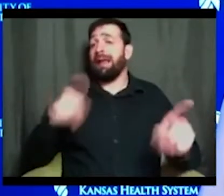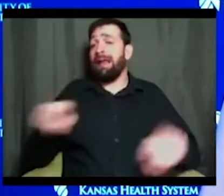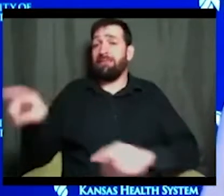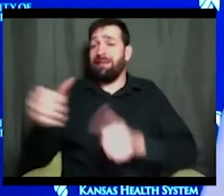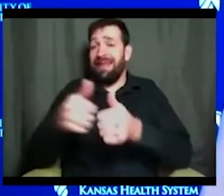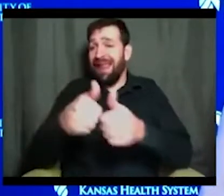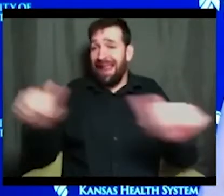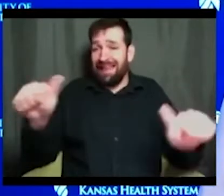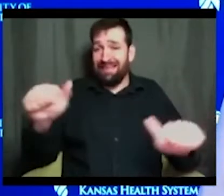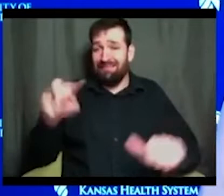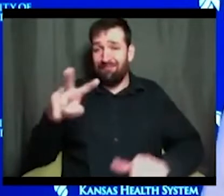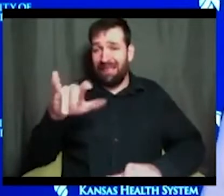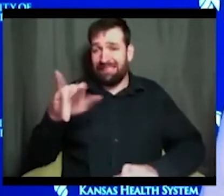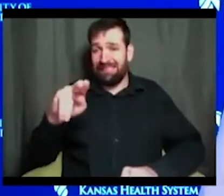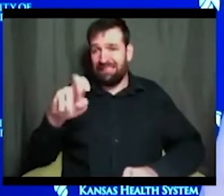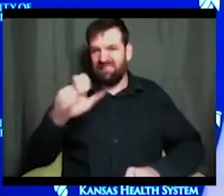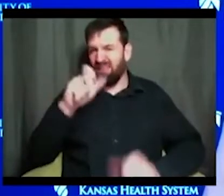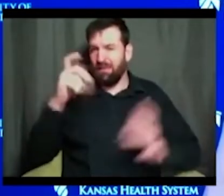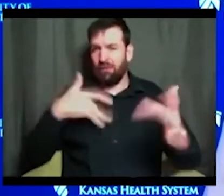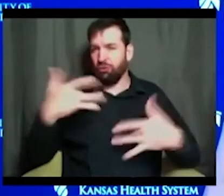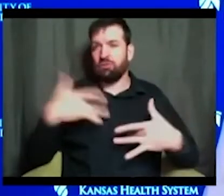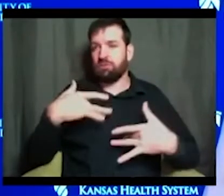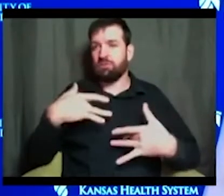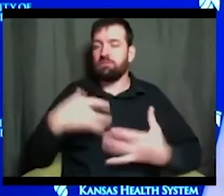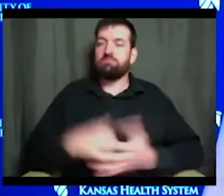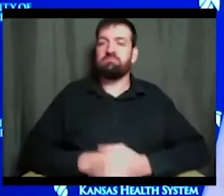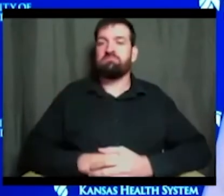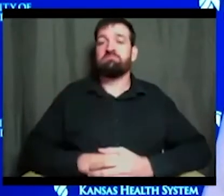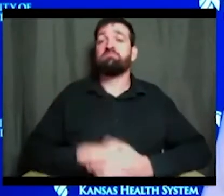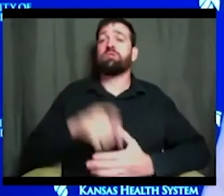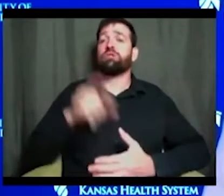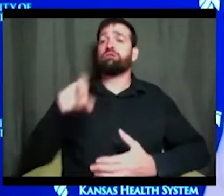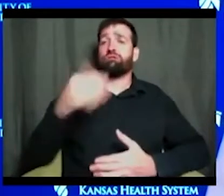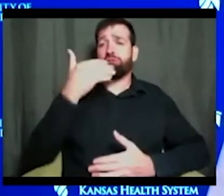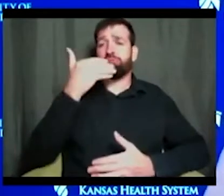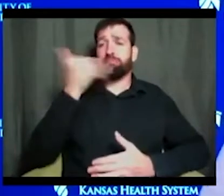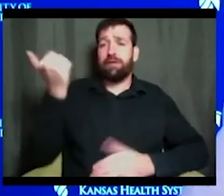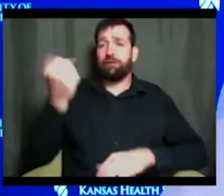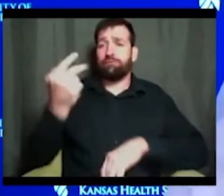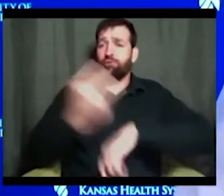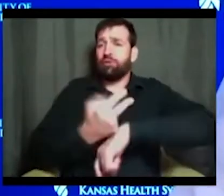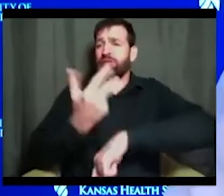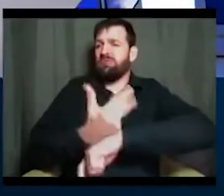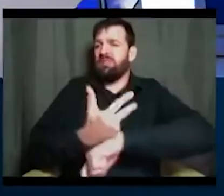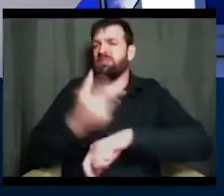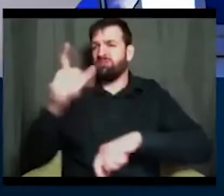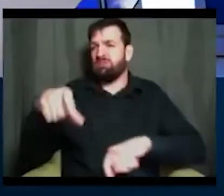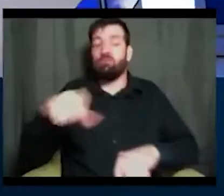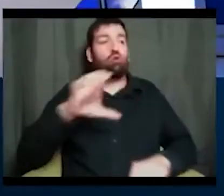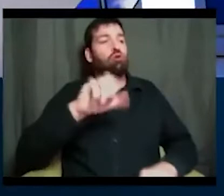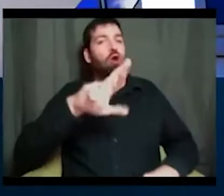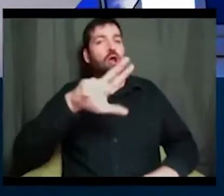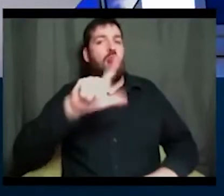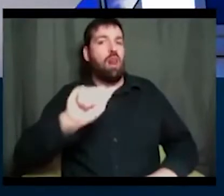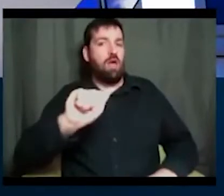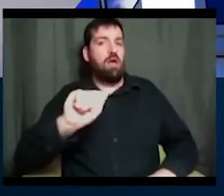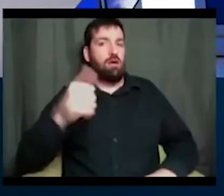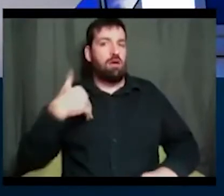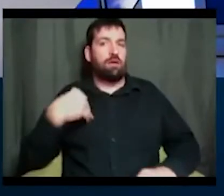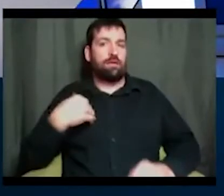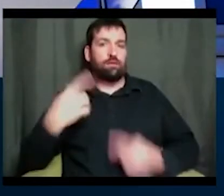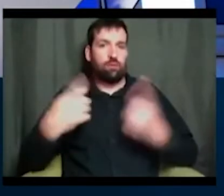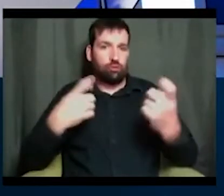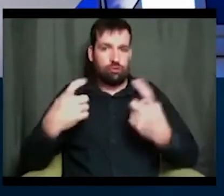wouldn't be too worried. It should start to get better in the next 2 to 3 days. Marla has a question, and doctors, I'll ask you